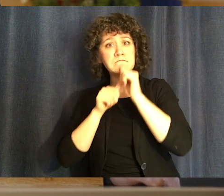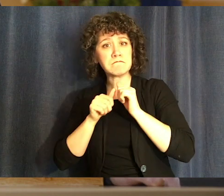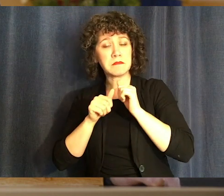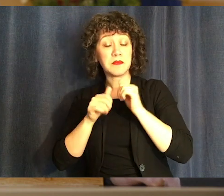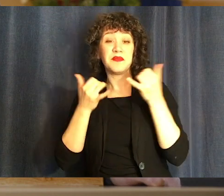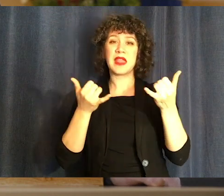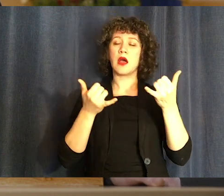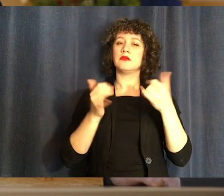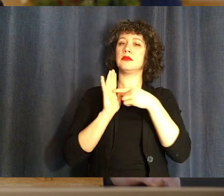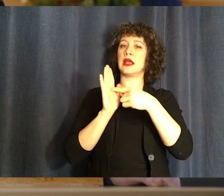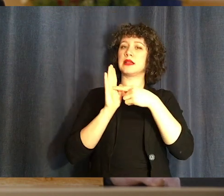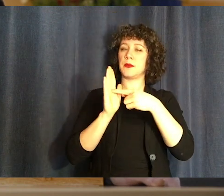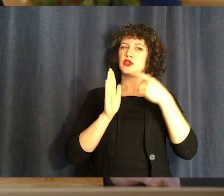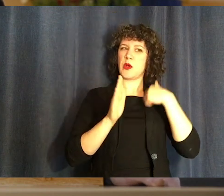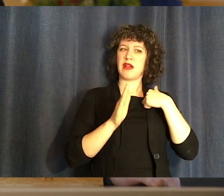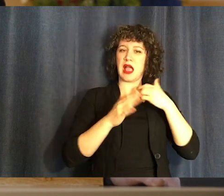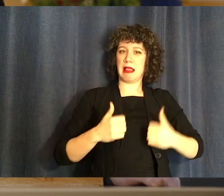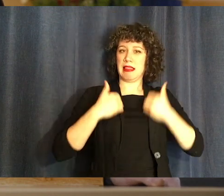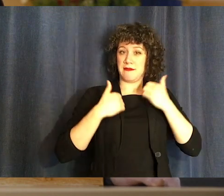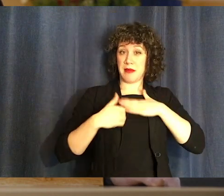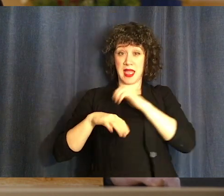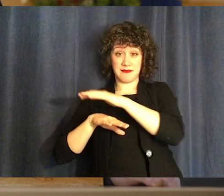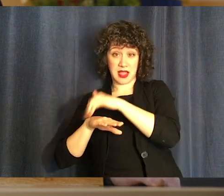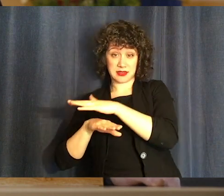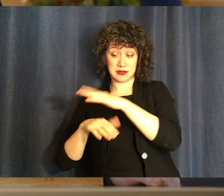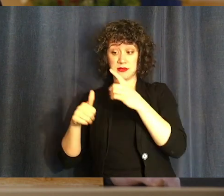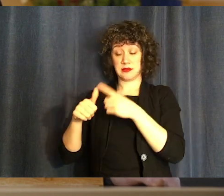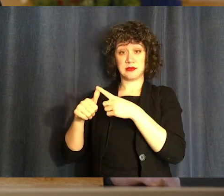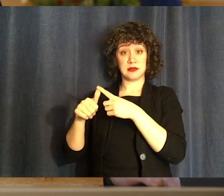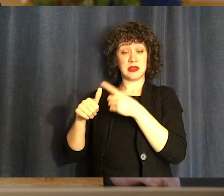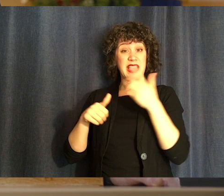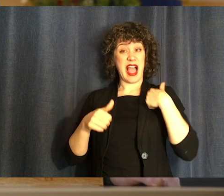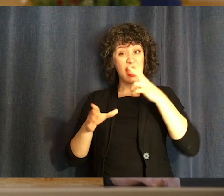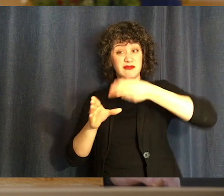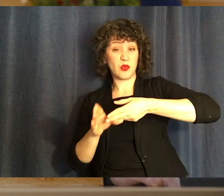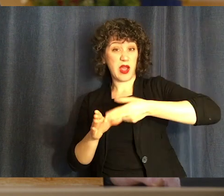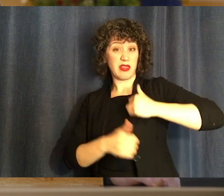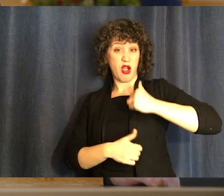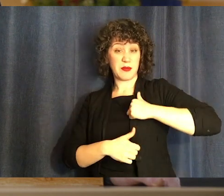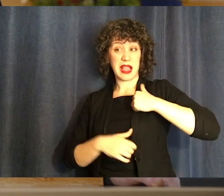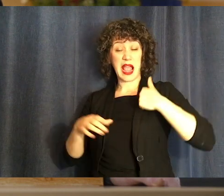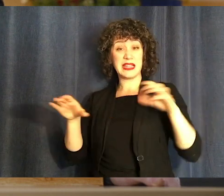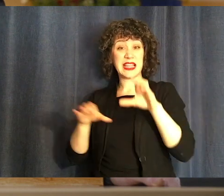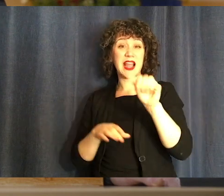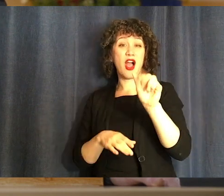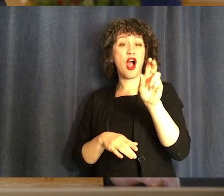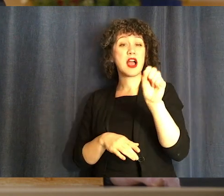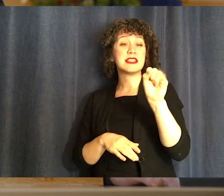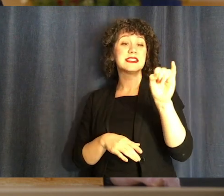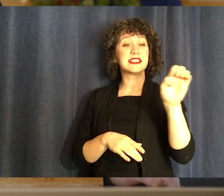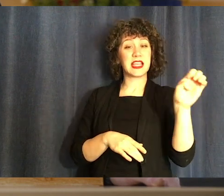First, I joined the Army where I did an Aussie rappel. The first time I tried it, I was asked if I was cold because of my shaking on a hot summer day.